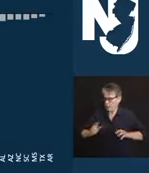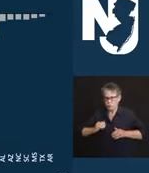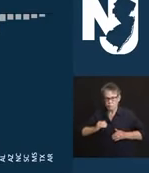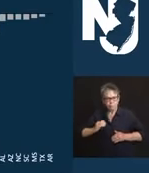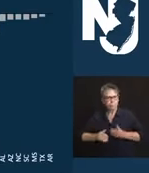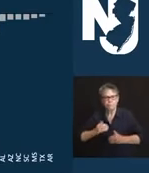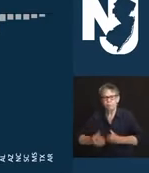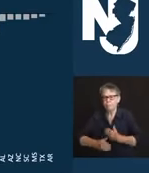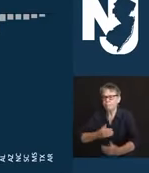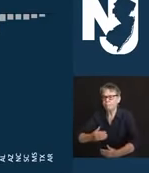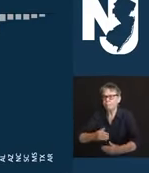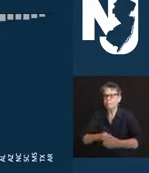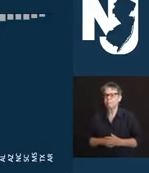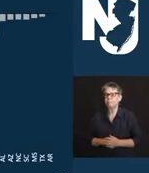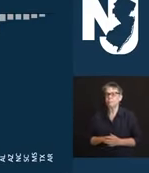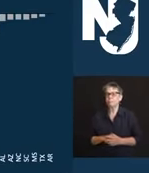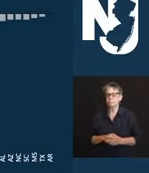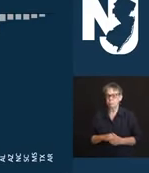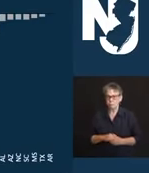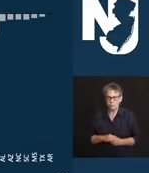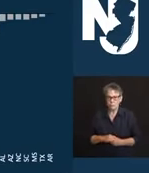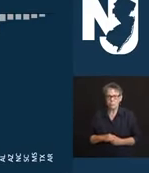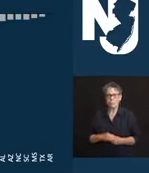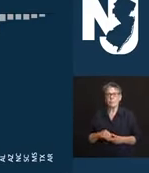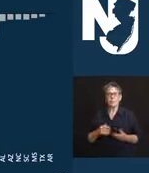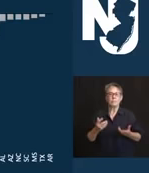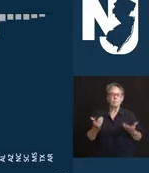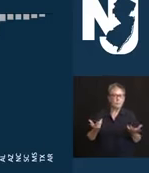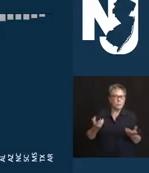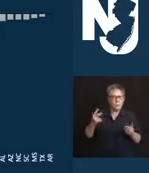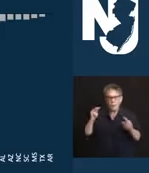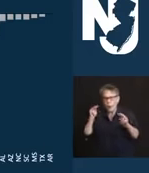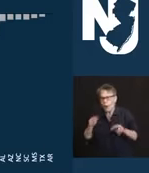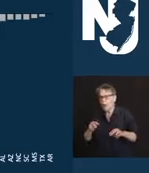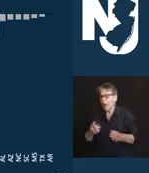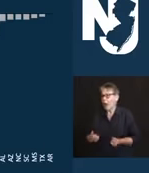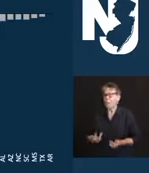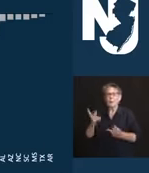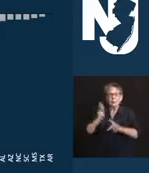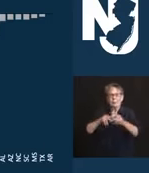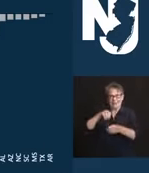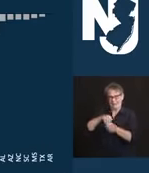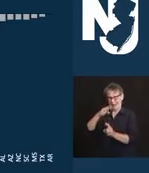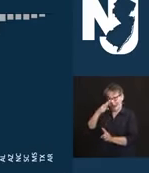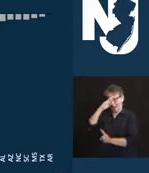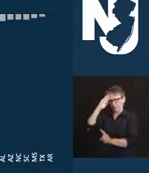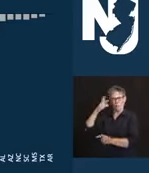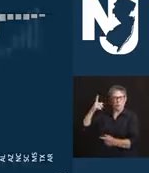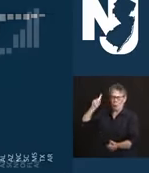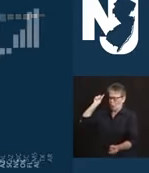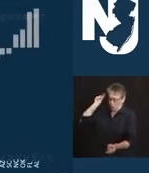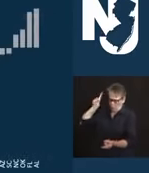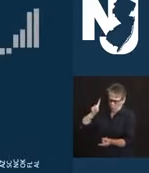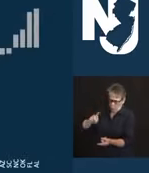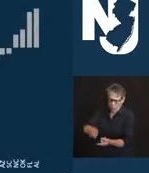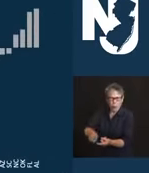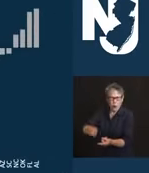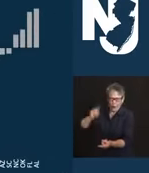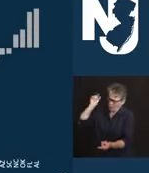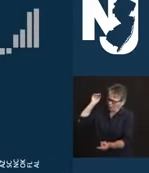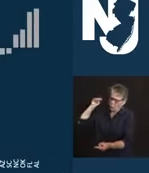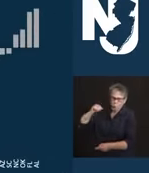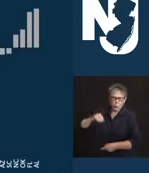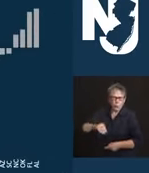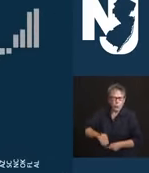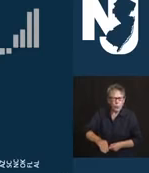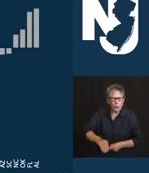we've decreased the number of residents in our hospitals. You can see it there, number 3 in the country. And we are also among select company in how far we've